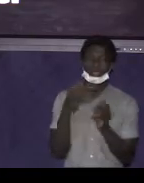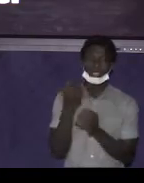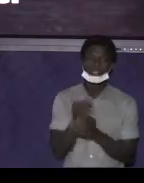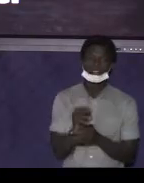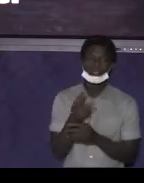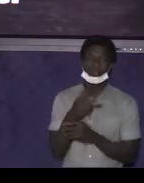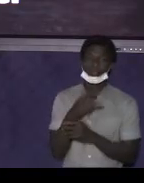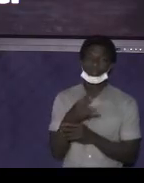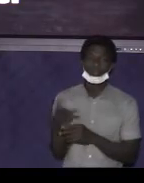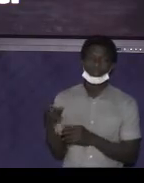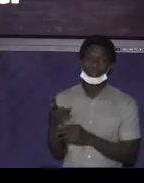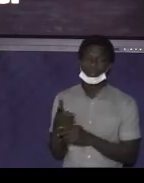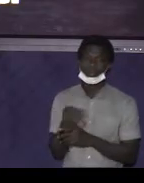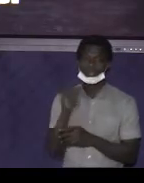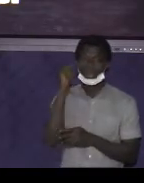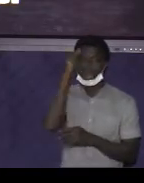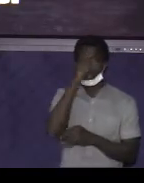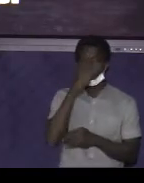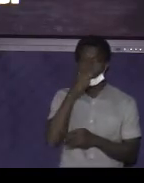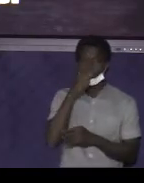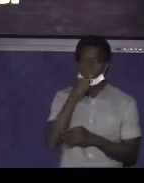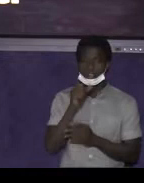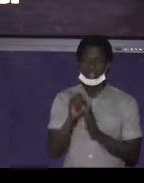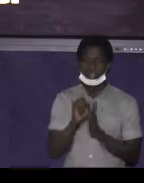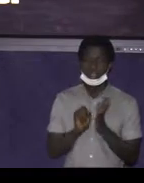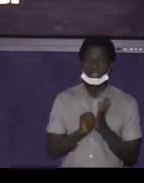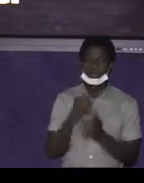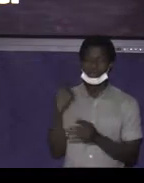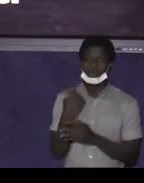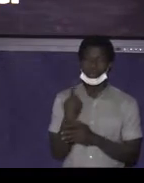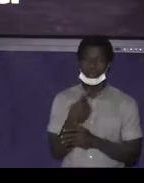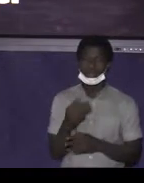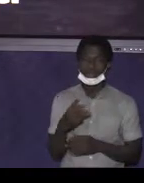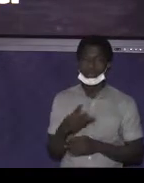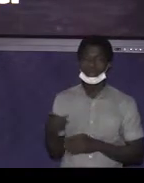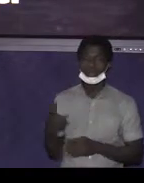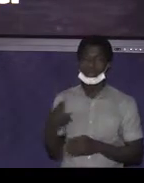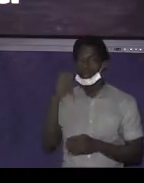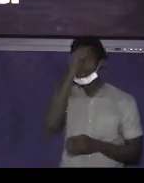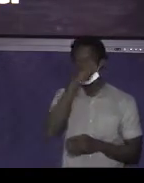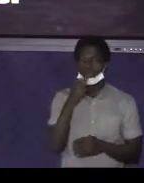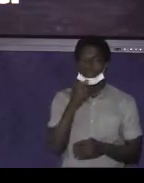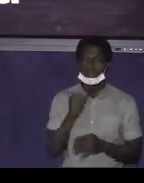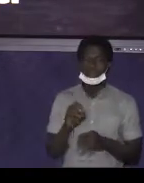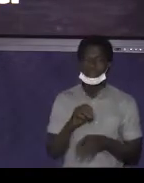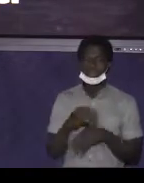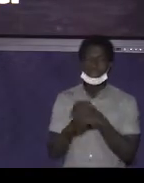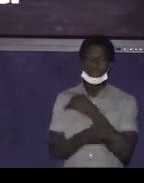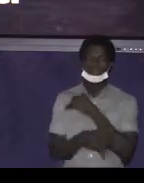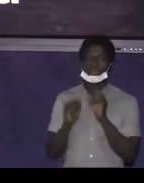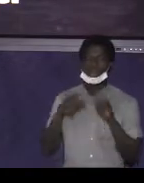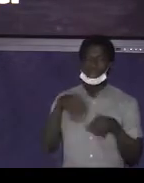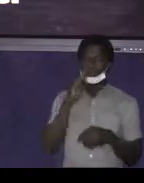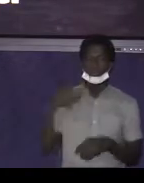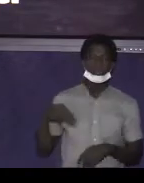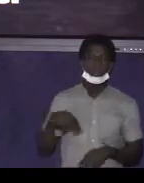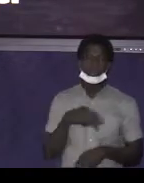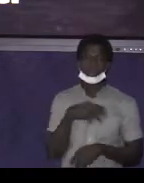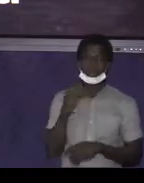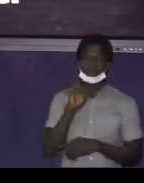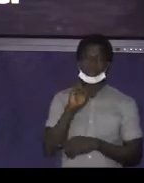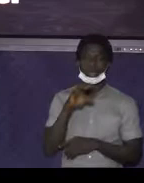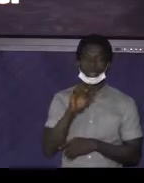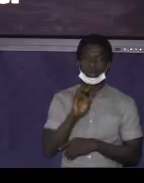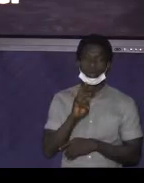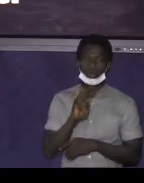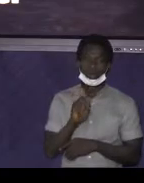West African States. That means it's just for only West African countries that could be members of ECOWAS. We have African